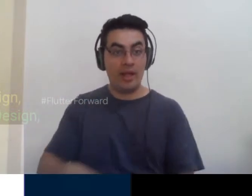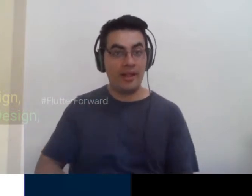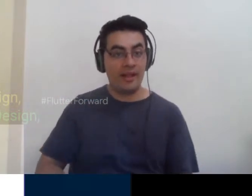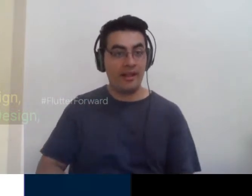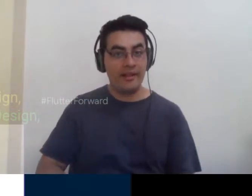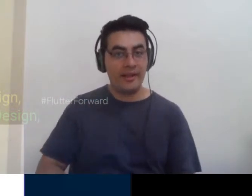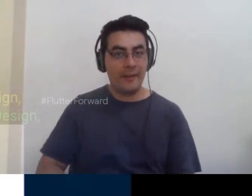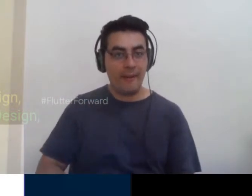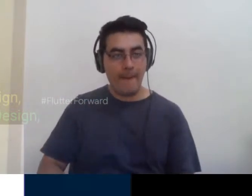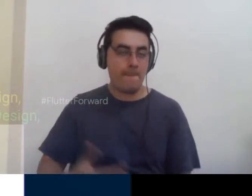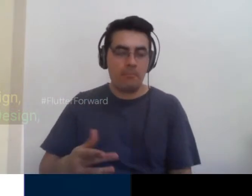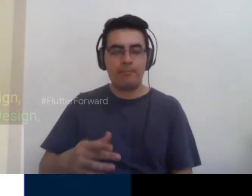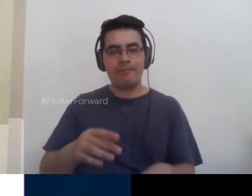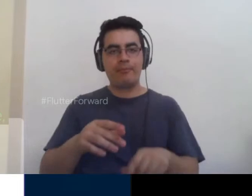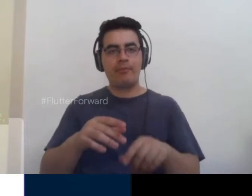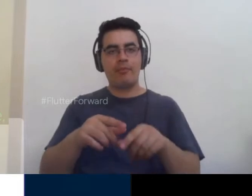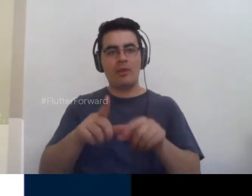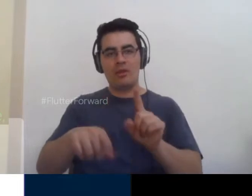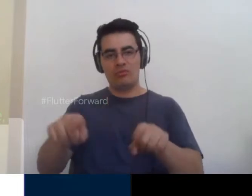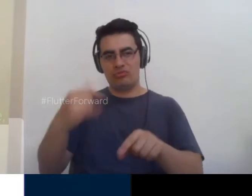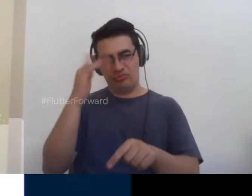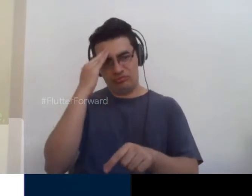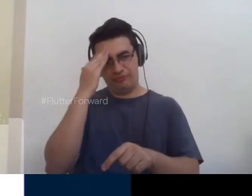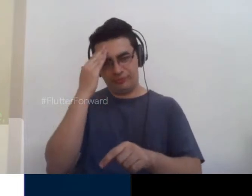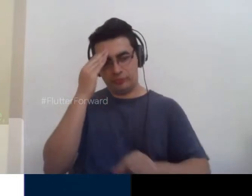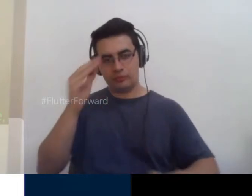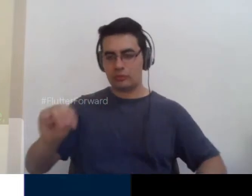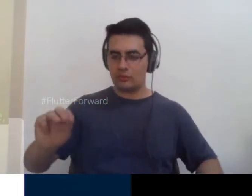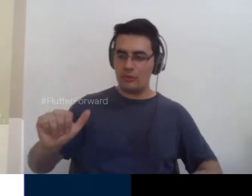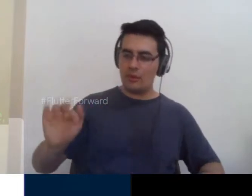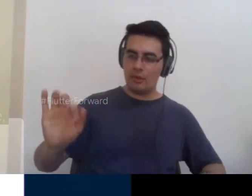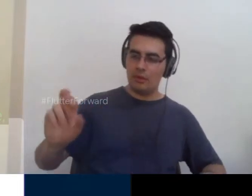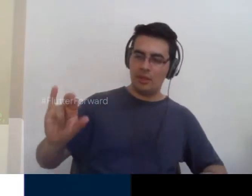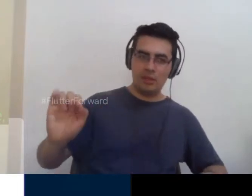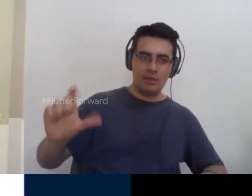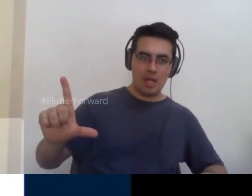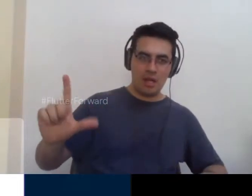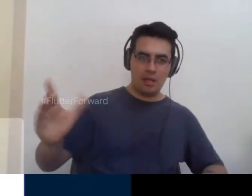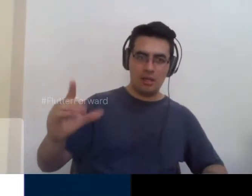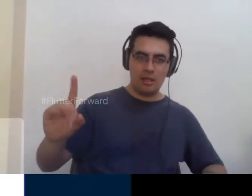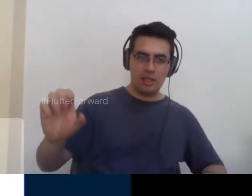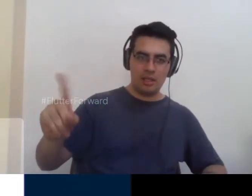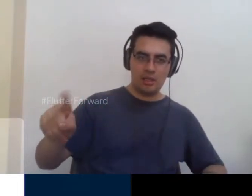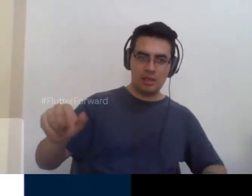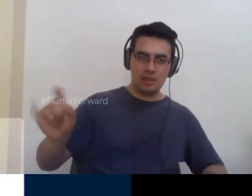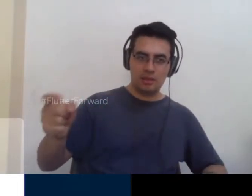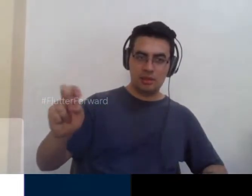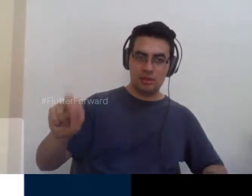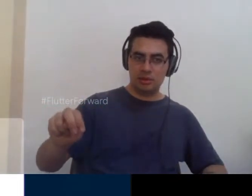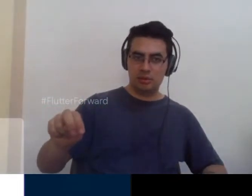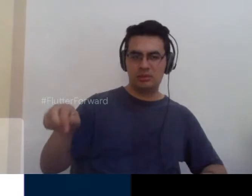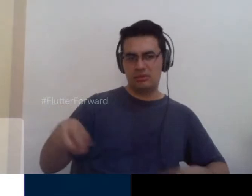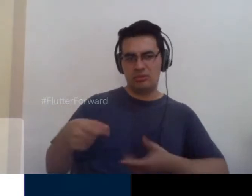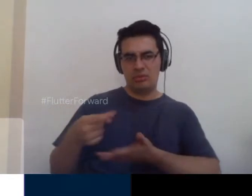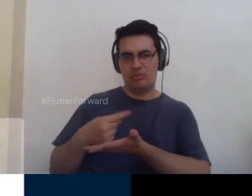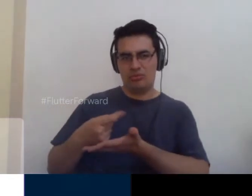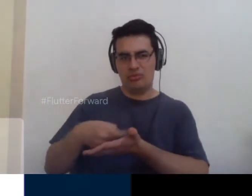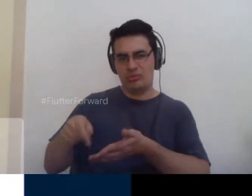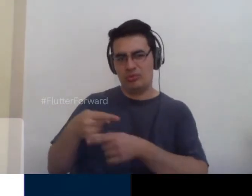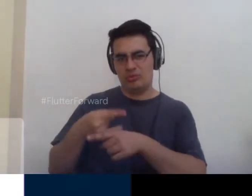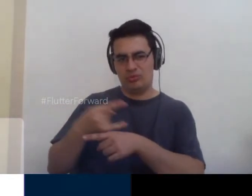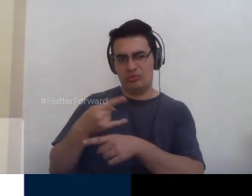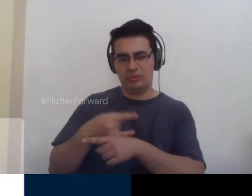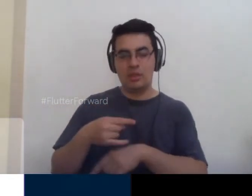with material design, the design system used here at Google. And Flutter has several button options that fit into